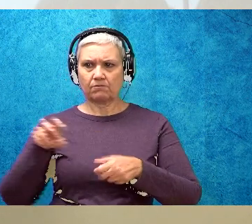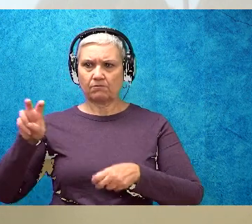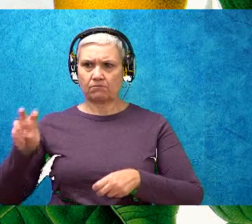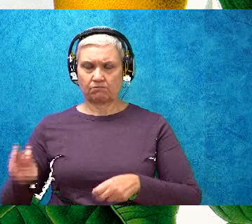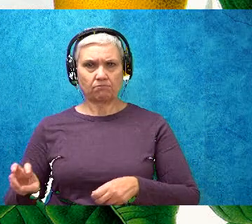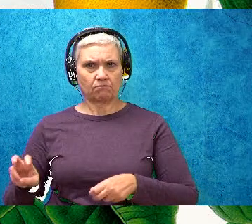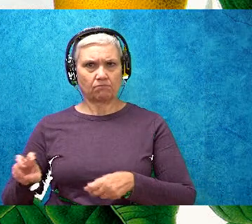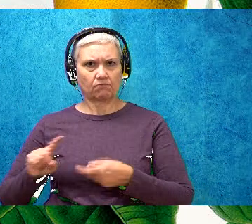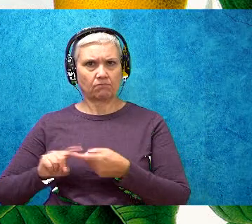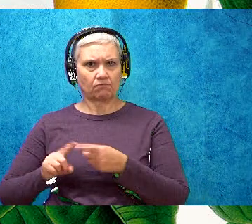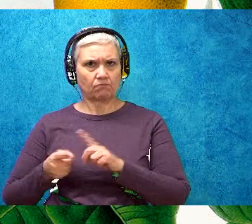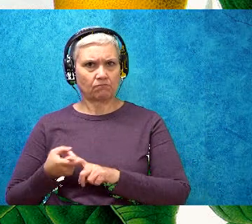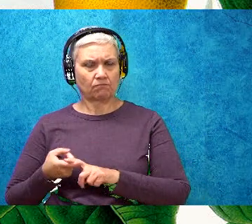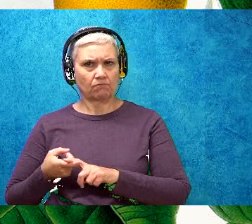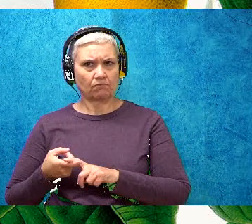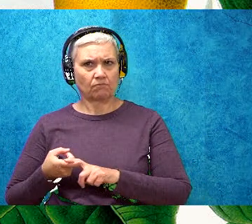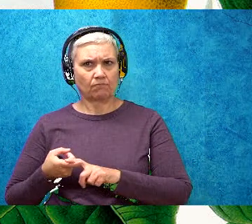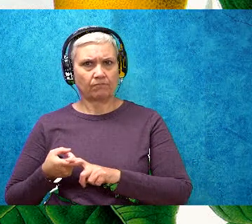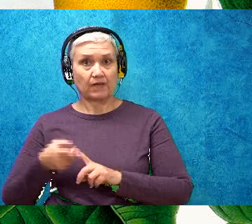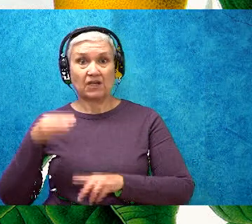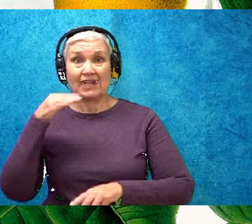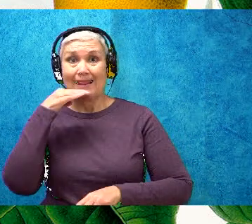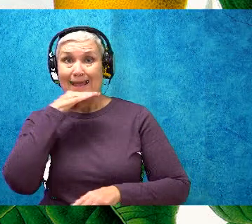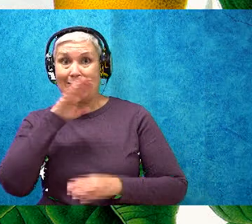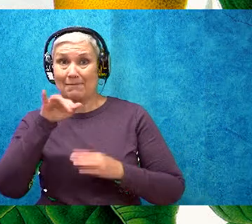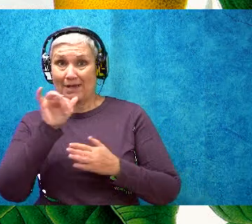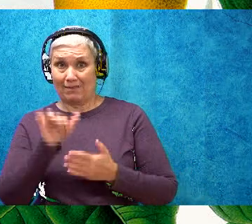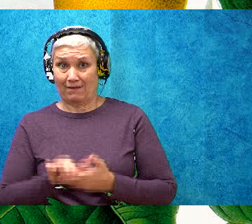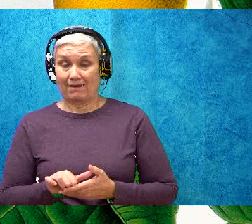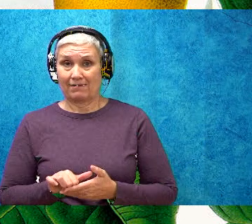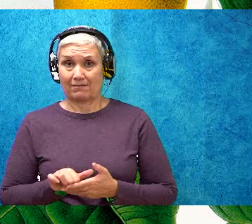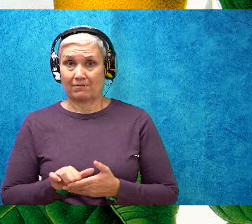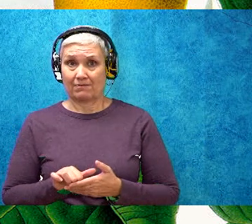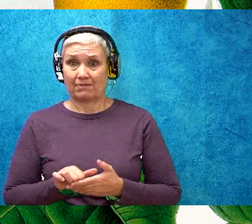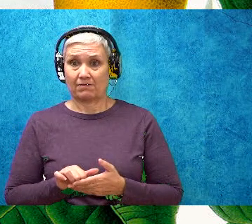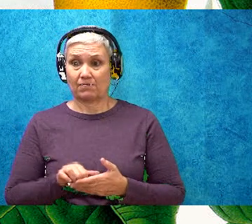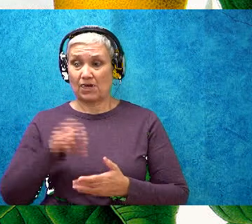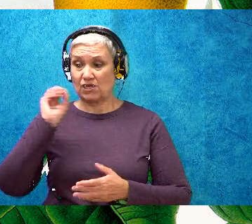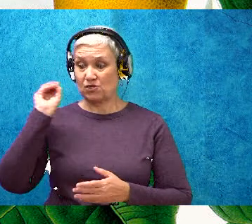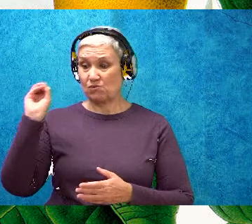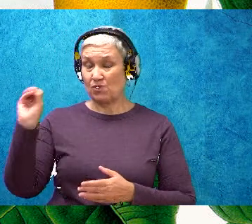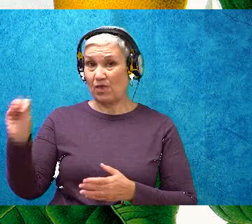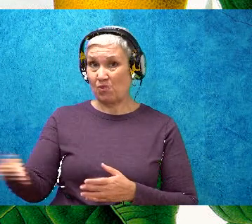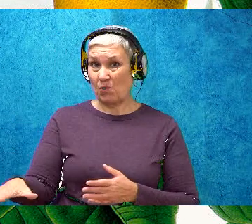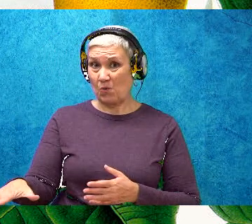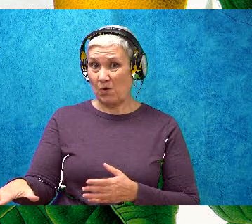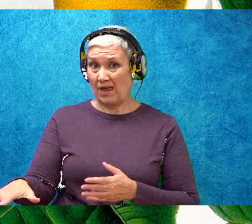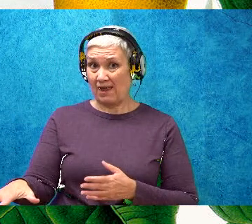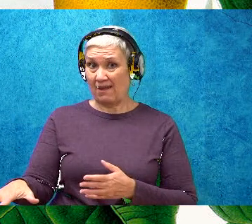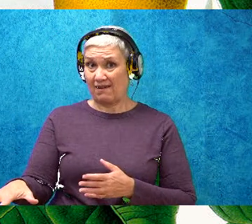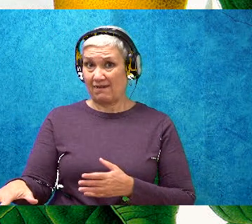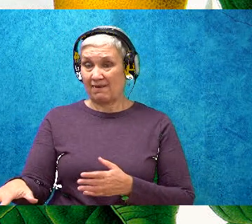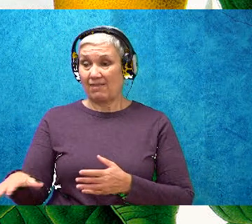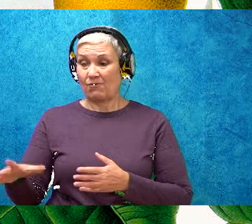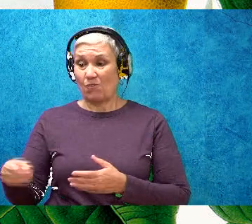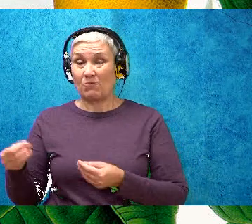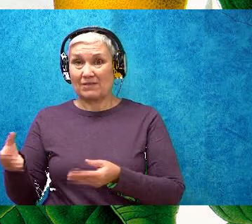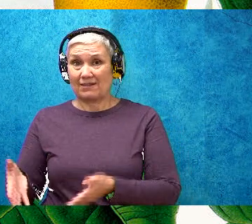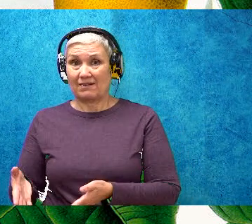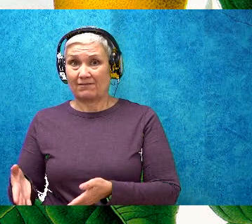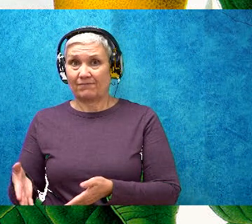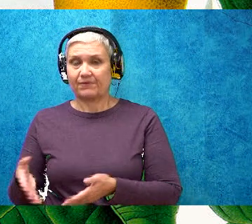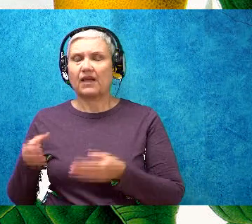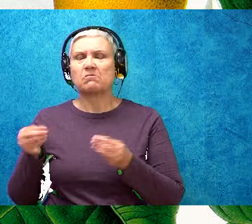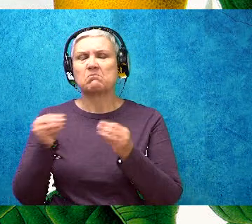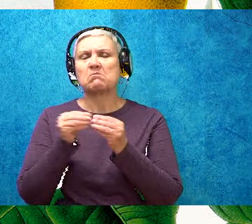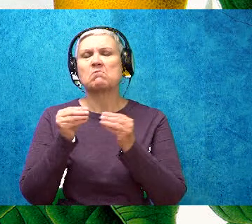did. She lied about it. She threw away the remaining pieces. And she thought a more